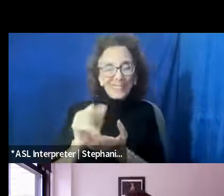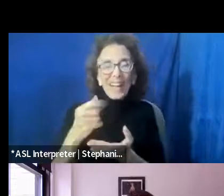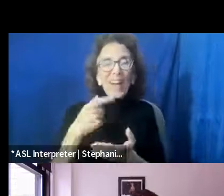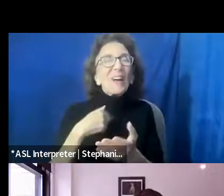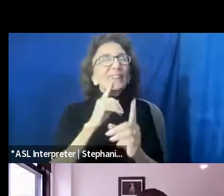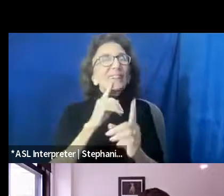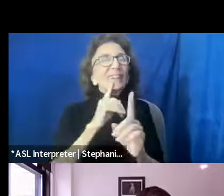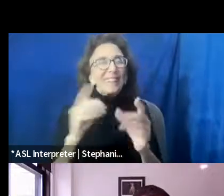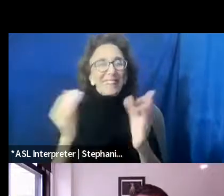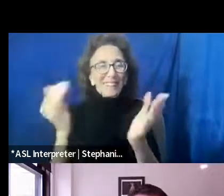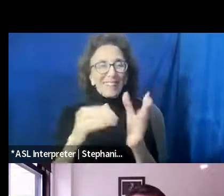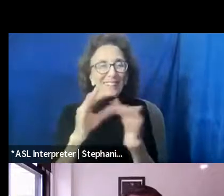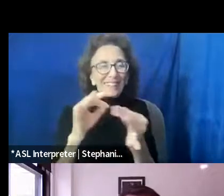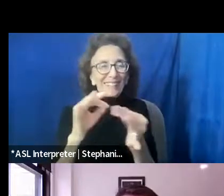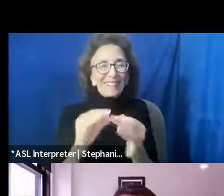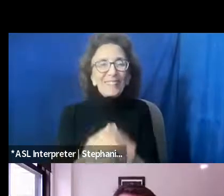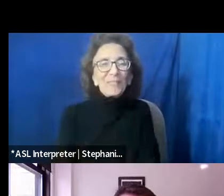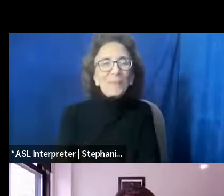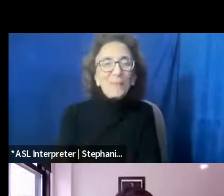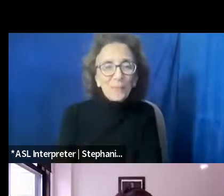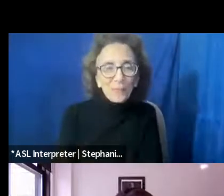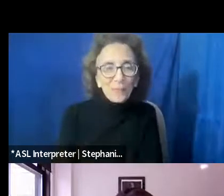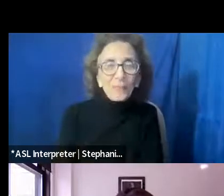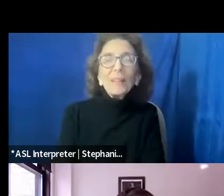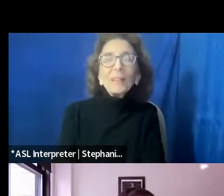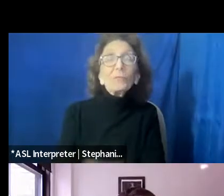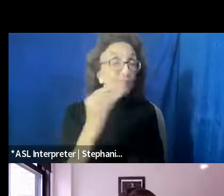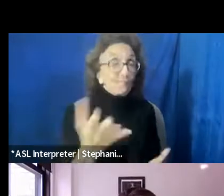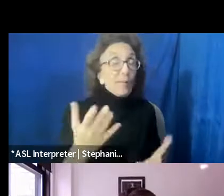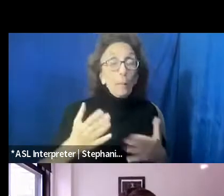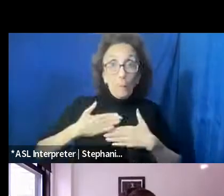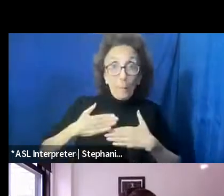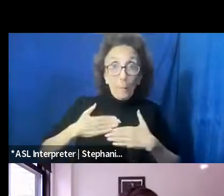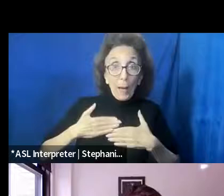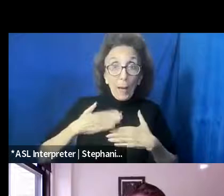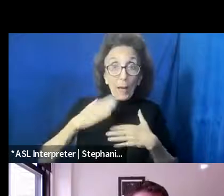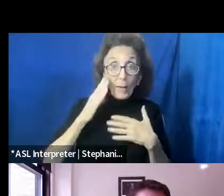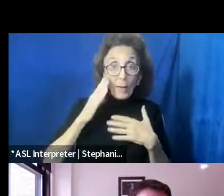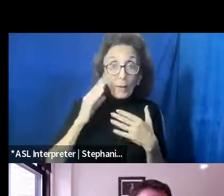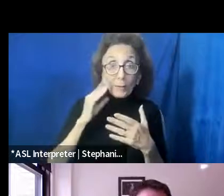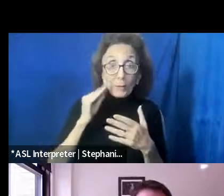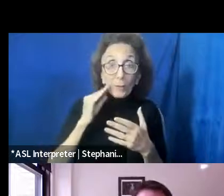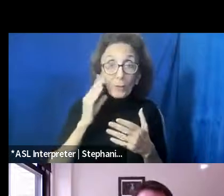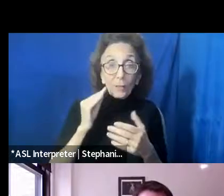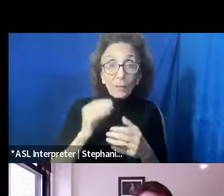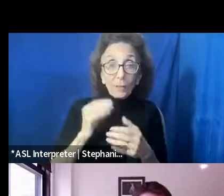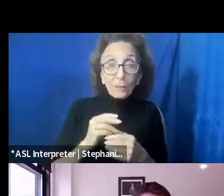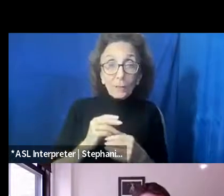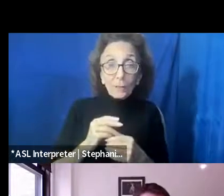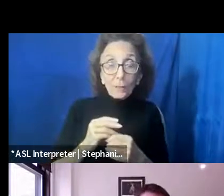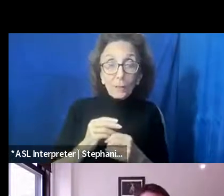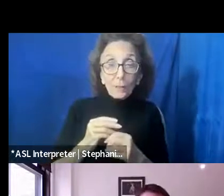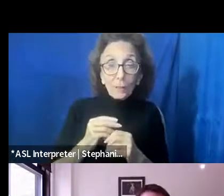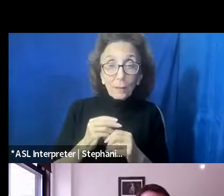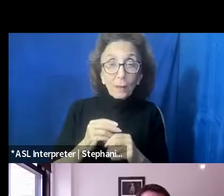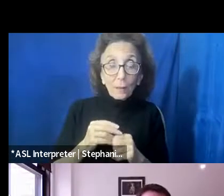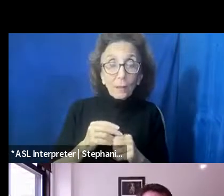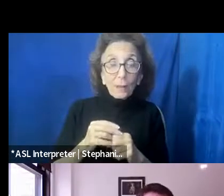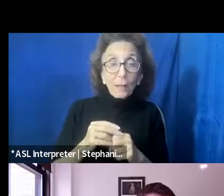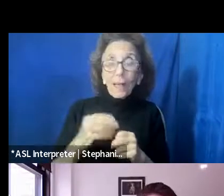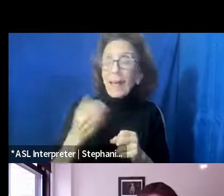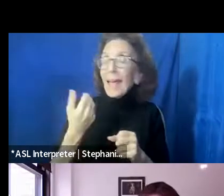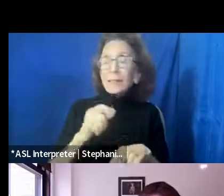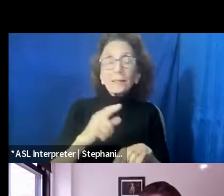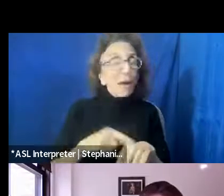I'm curious to hear, so my experience when I shift budgeting in any way, whether it's a new approach to